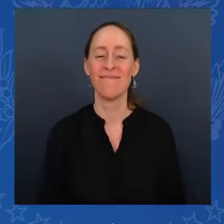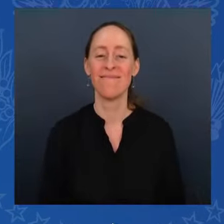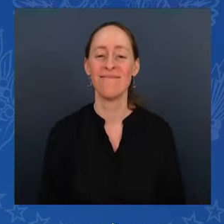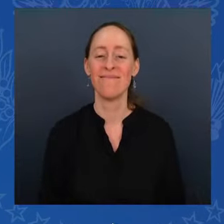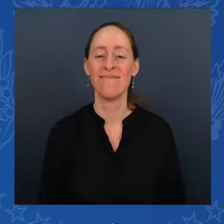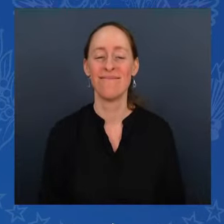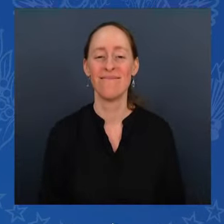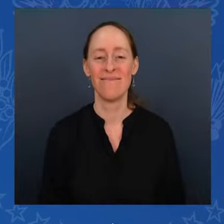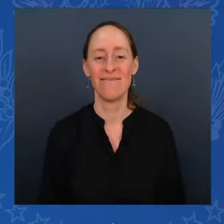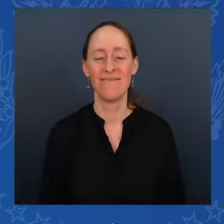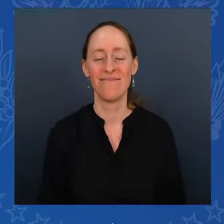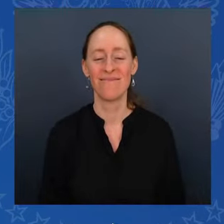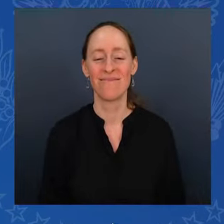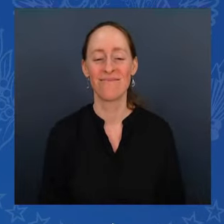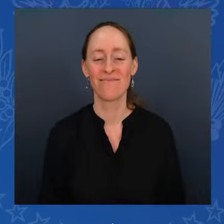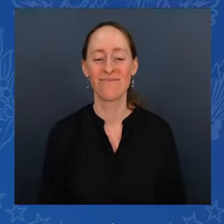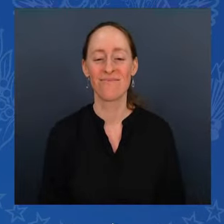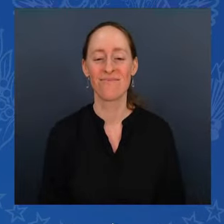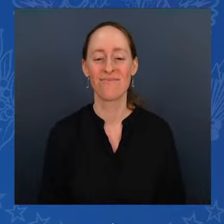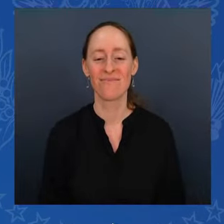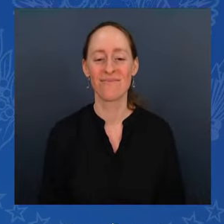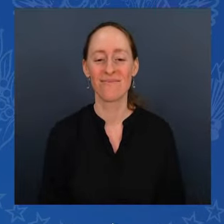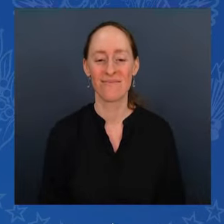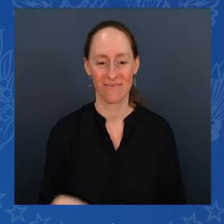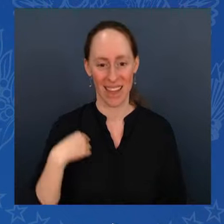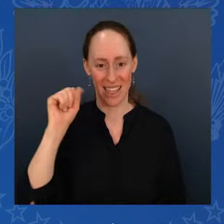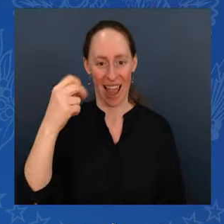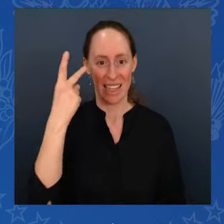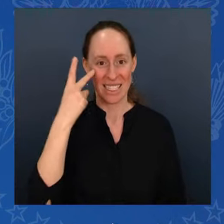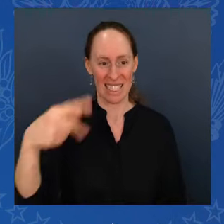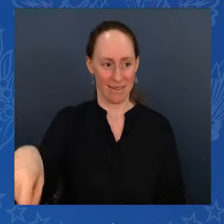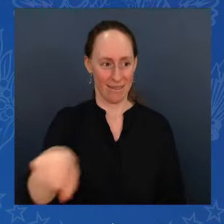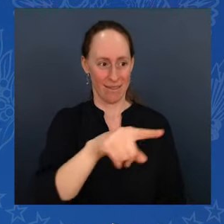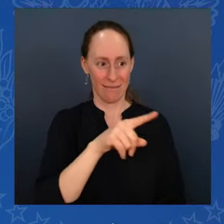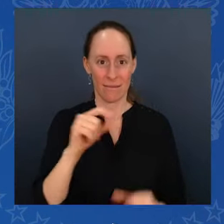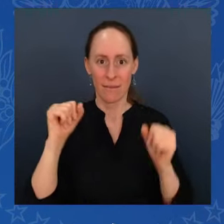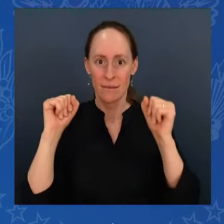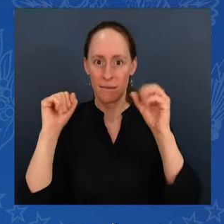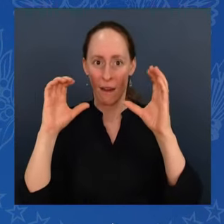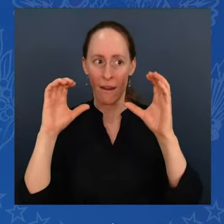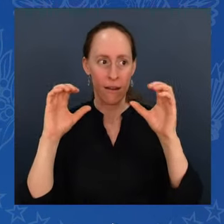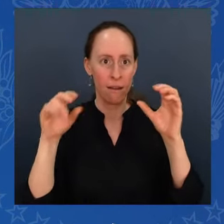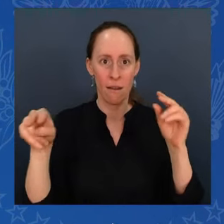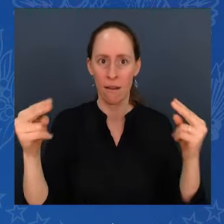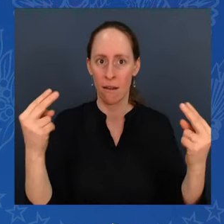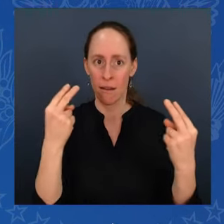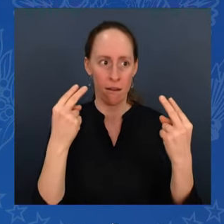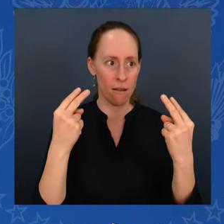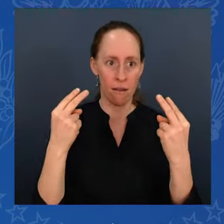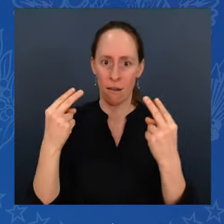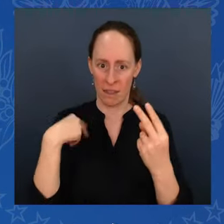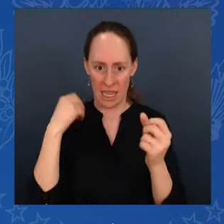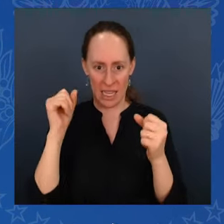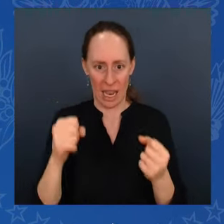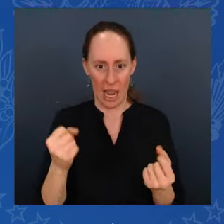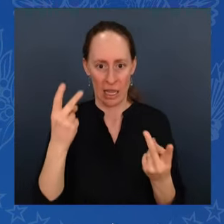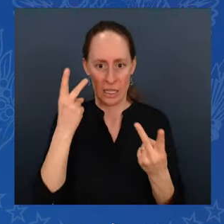I can tell by the looks on some of your faces, this relief is not news to you all. Because this relief can be